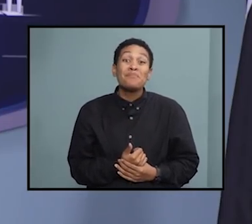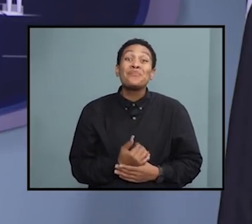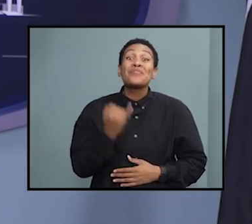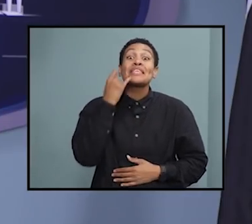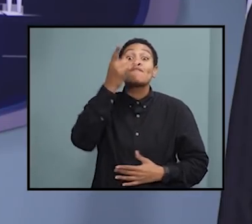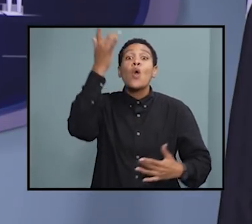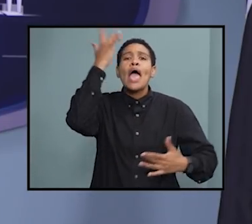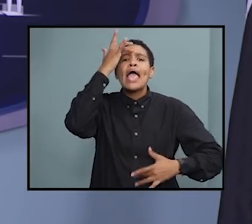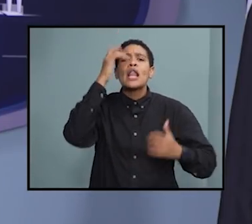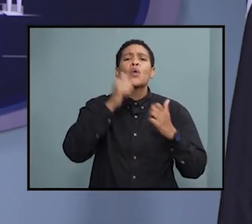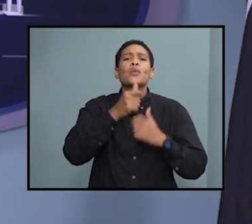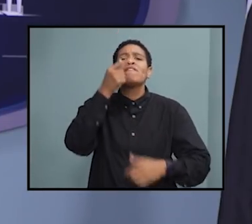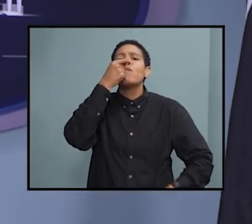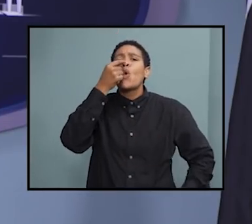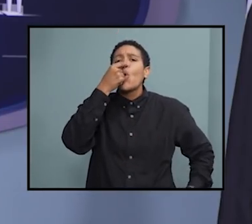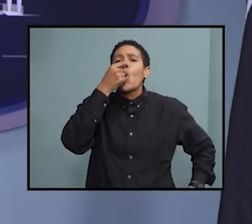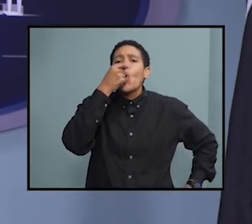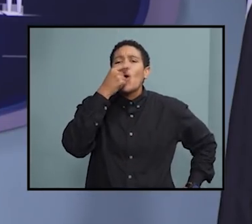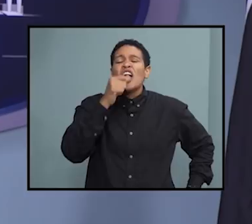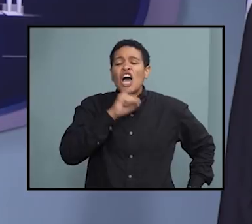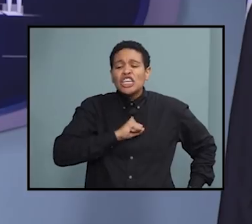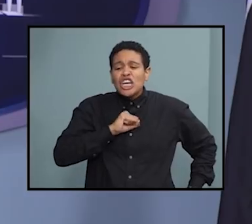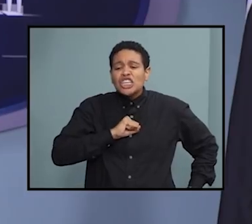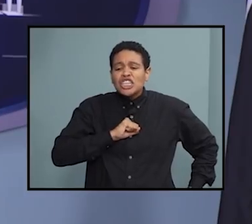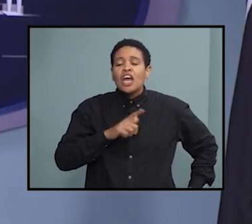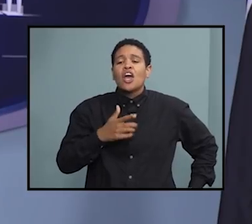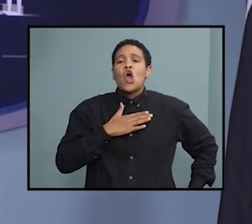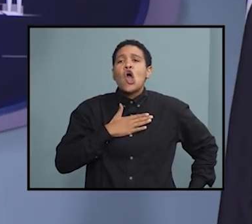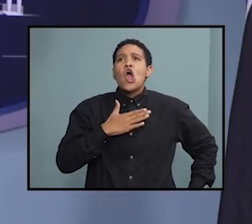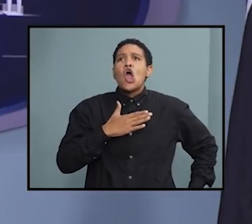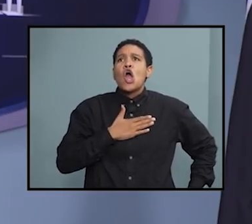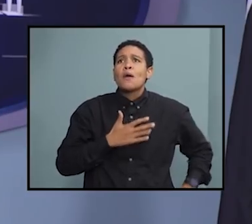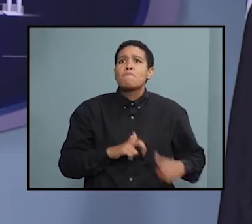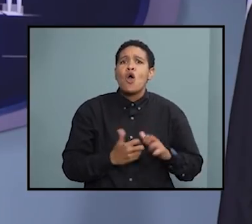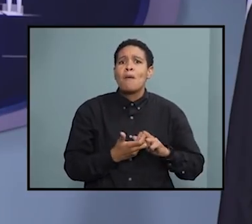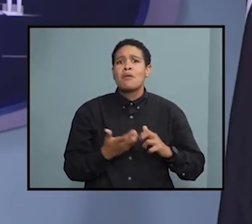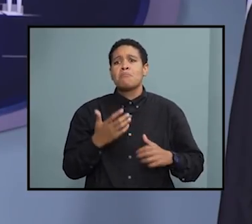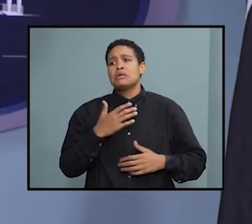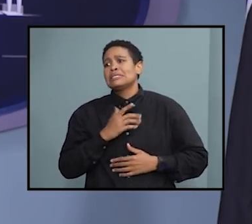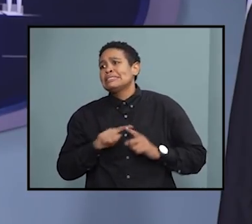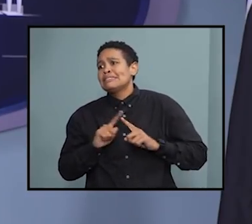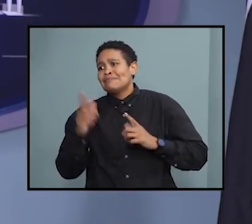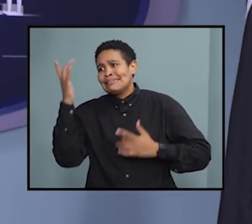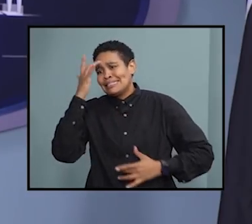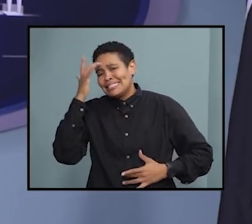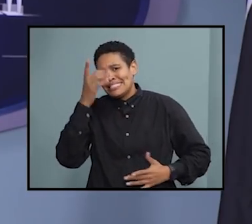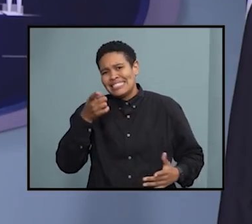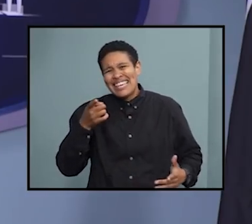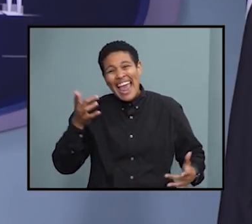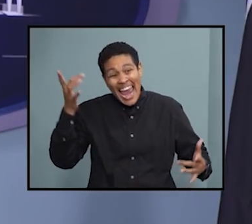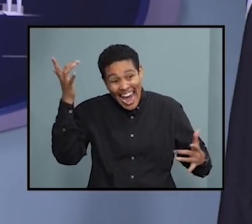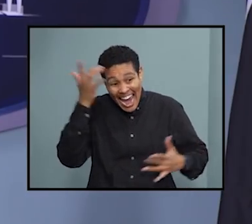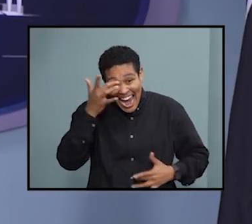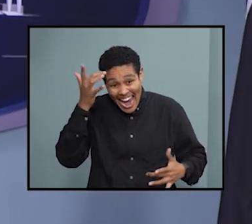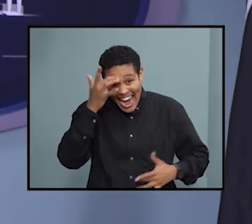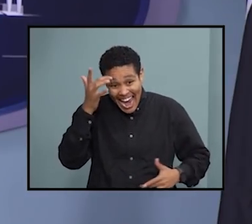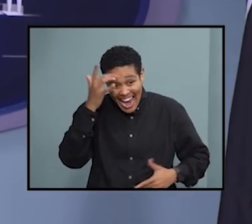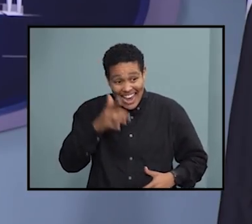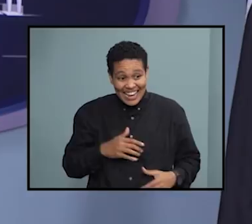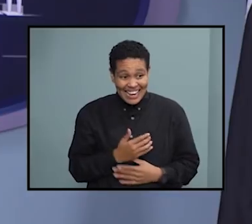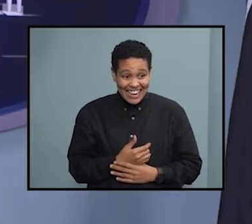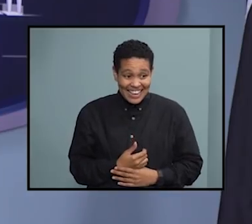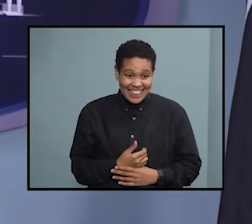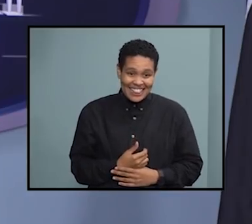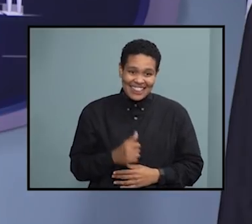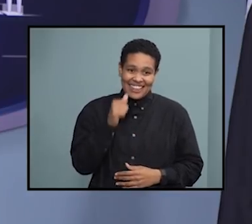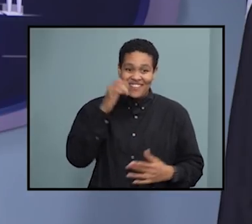you're ill with flu-like symptoms or respiratory symptoms in particular, ill with them, not just having them, if you're